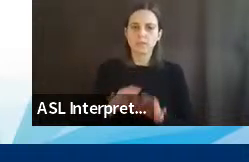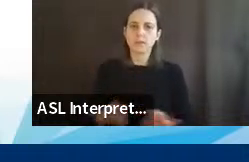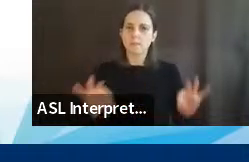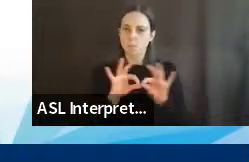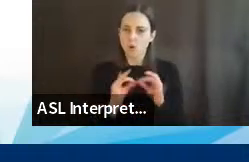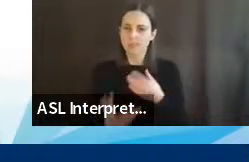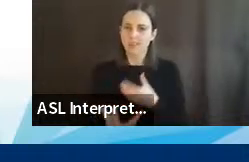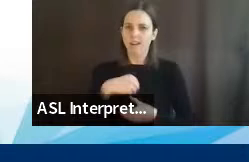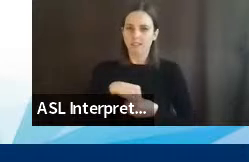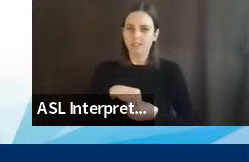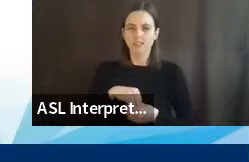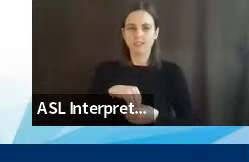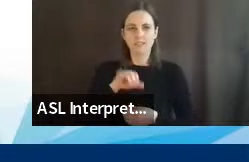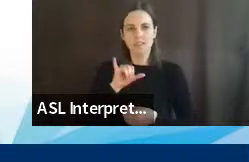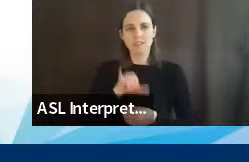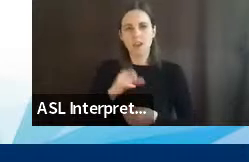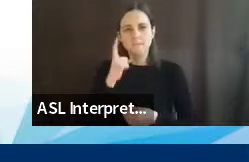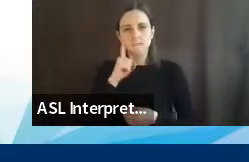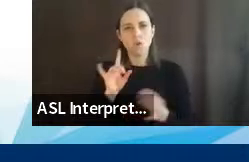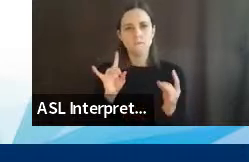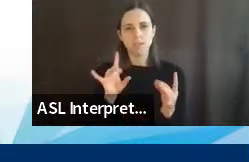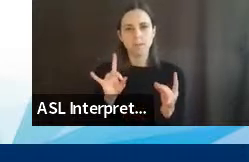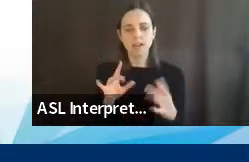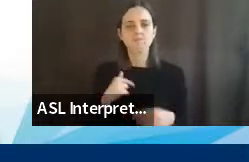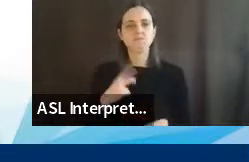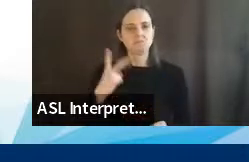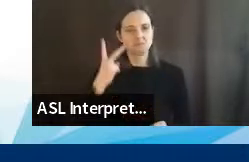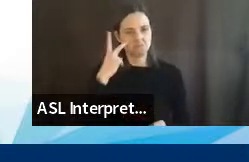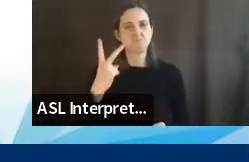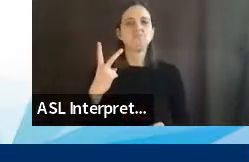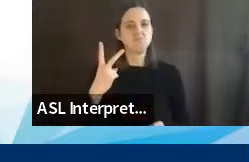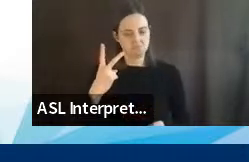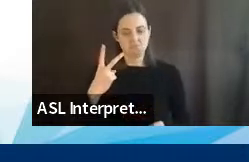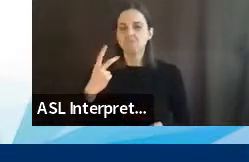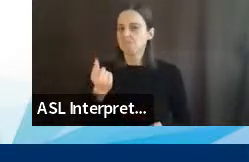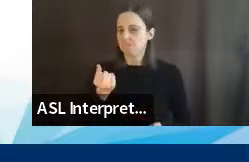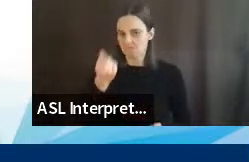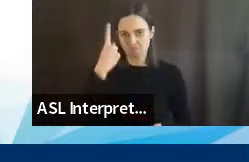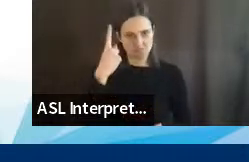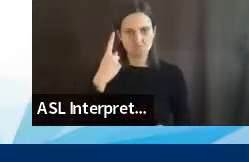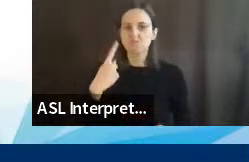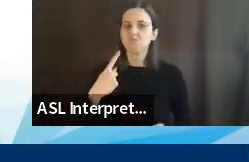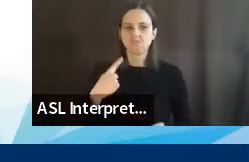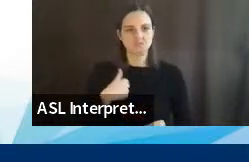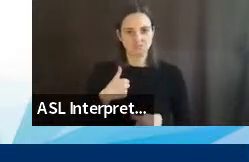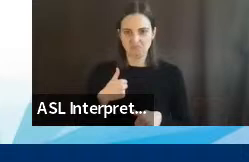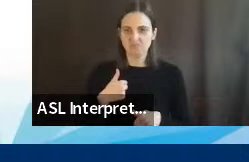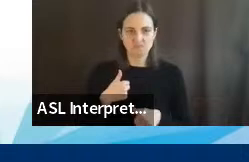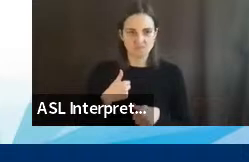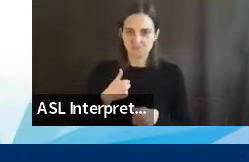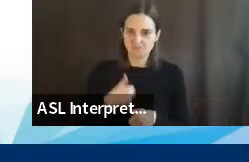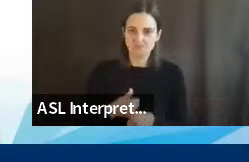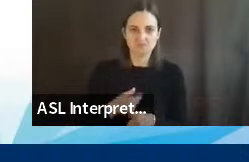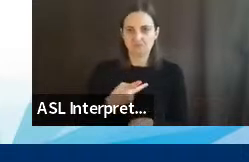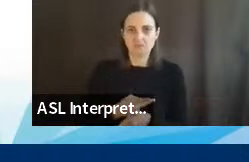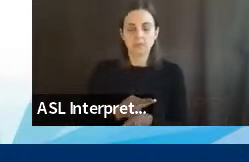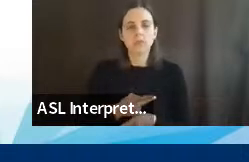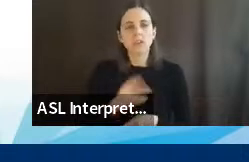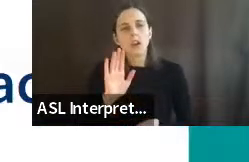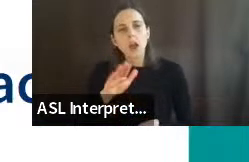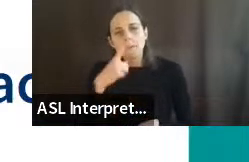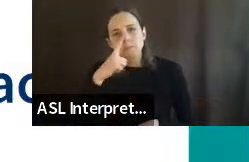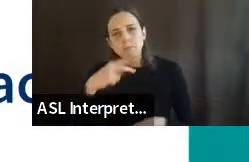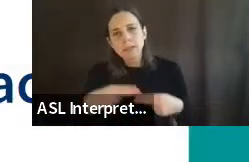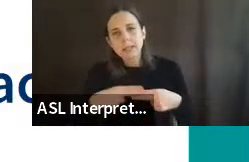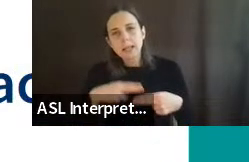that I think overall, those messages were very clearly heard by the program. Jason, if you can go to the next slide. Some of